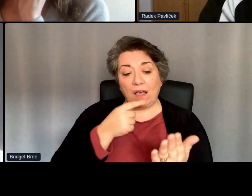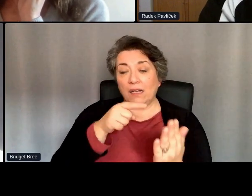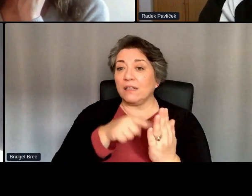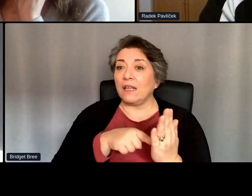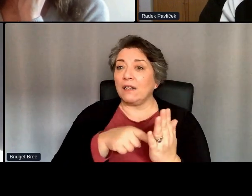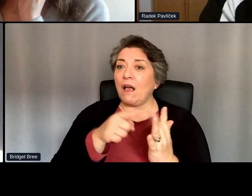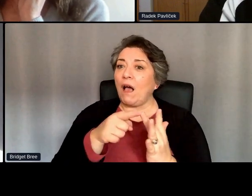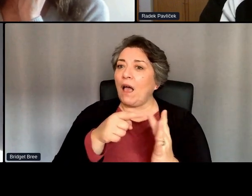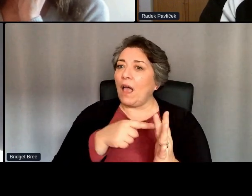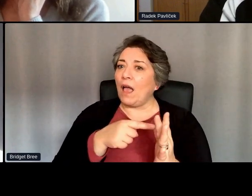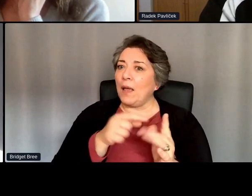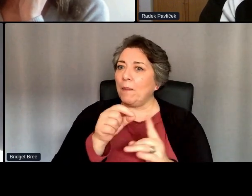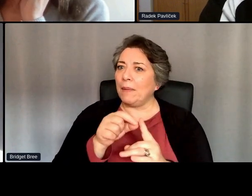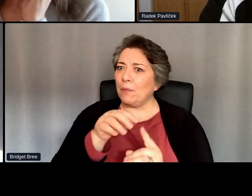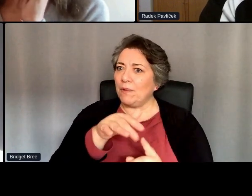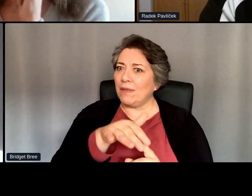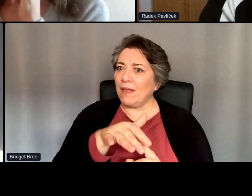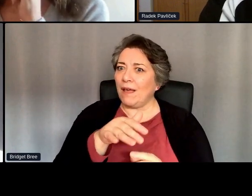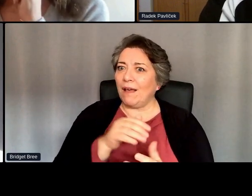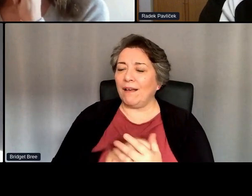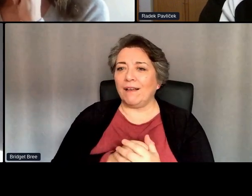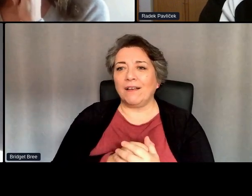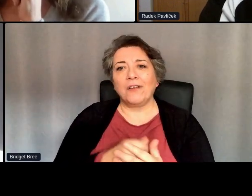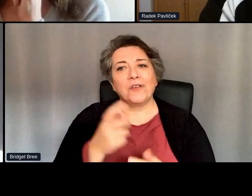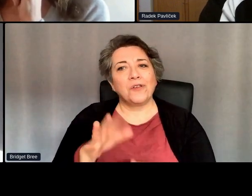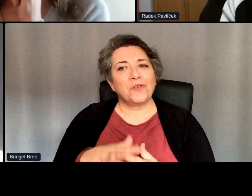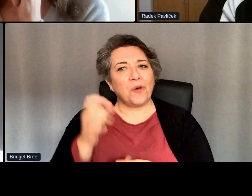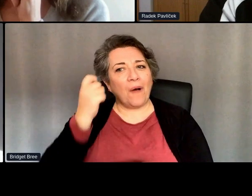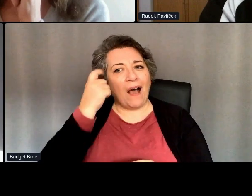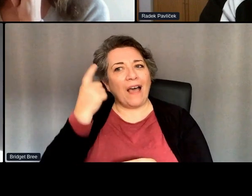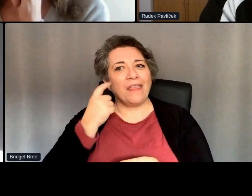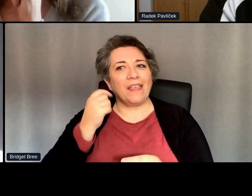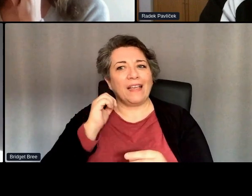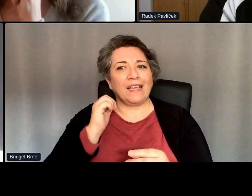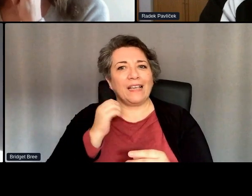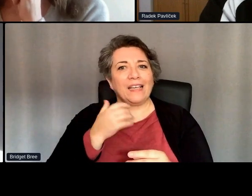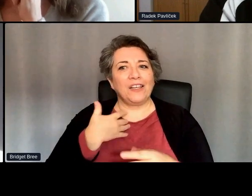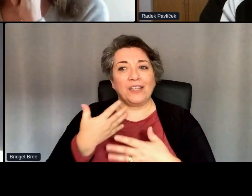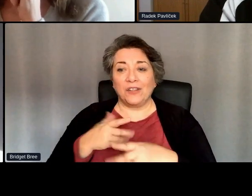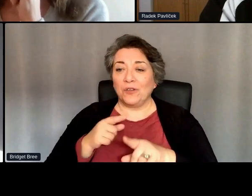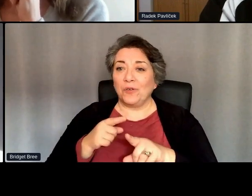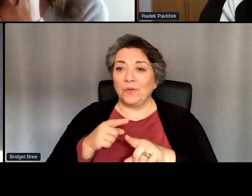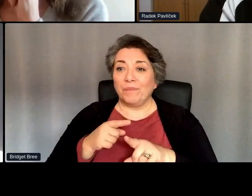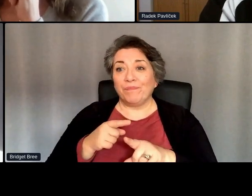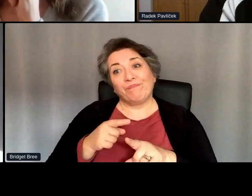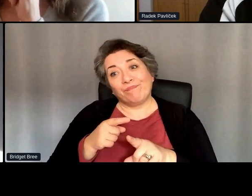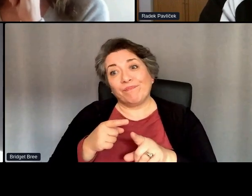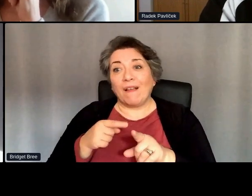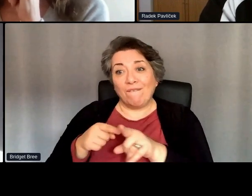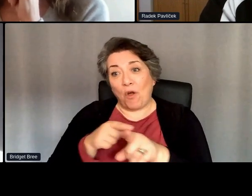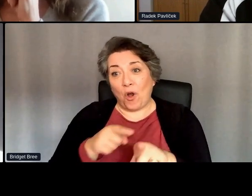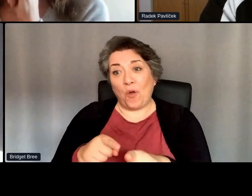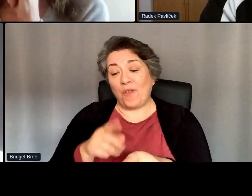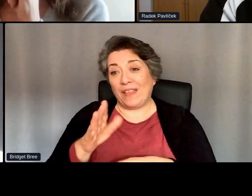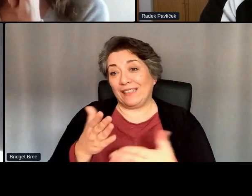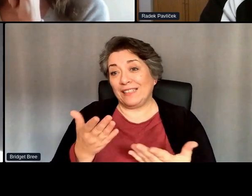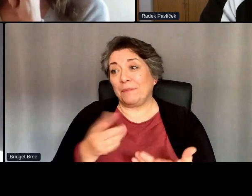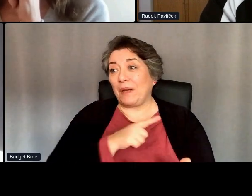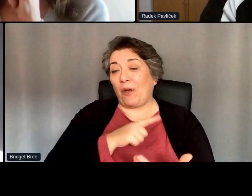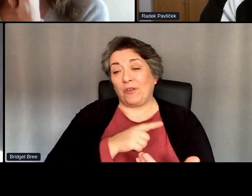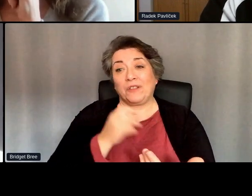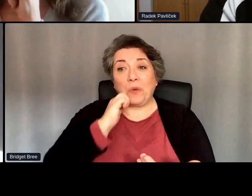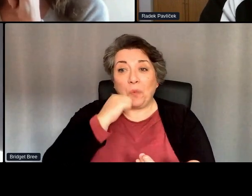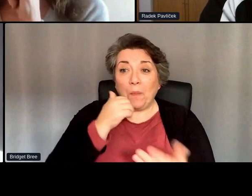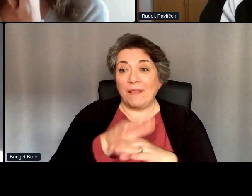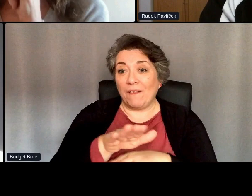and then if you don't have it, you're going to be the only one left out at the end if we follow that trend. It also provides you with some